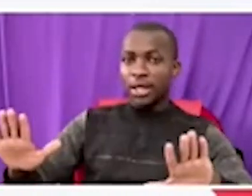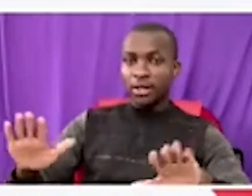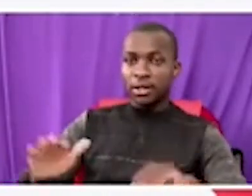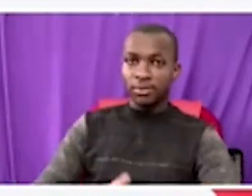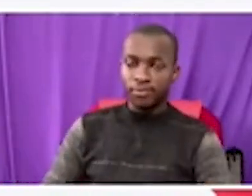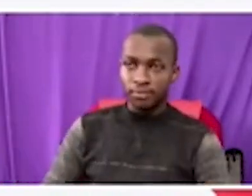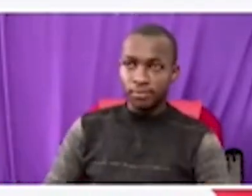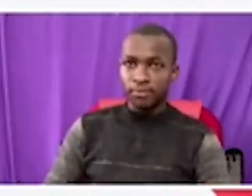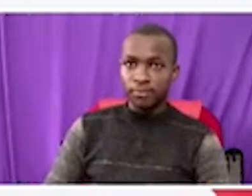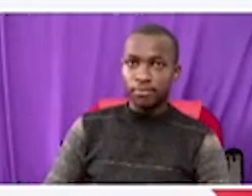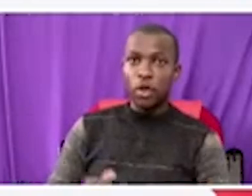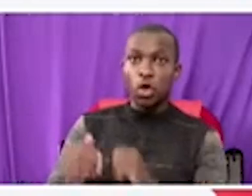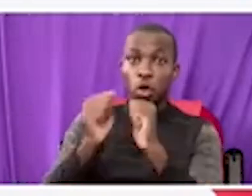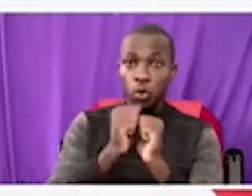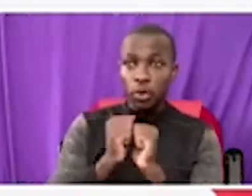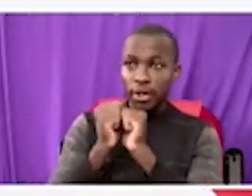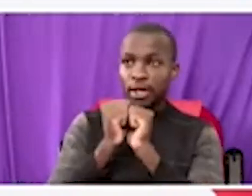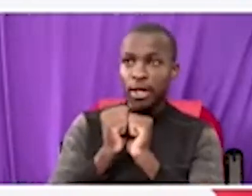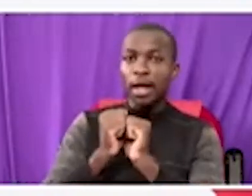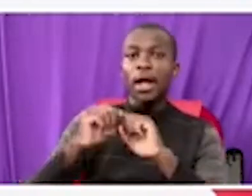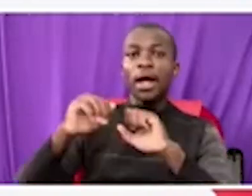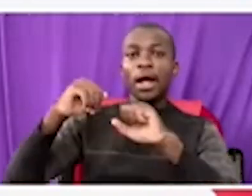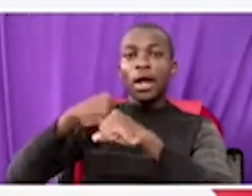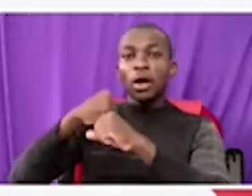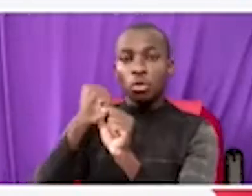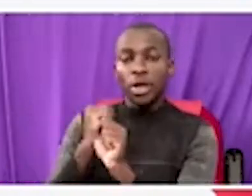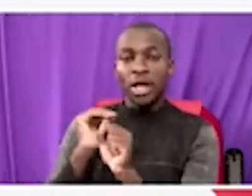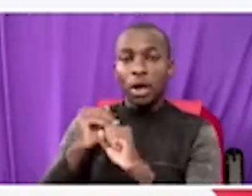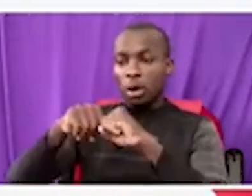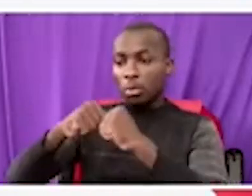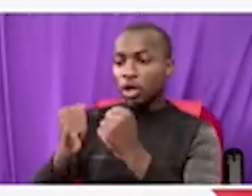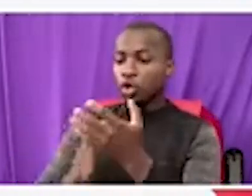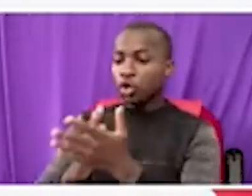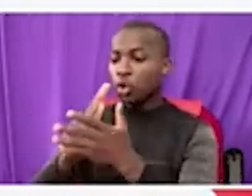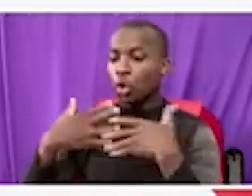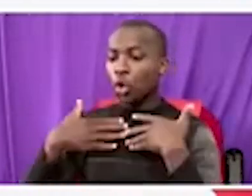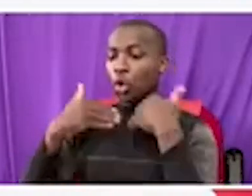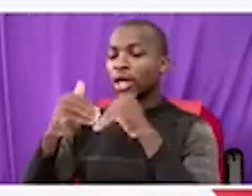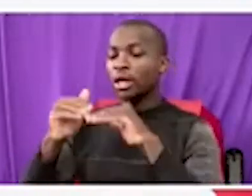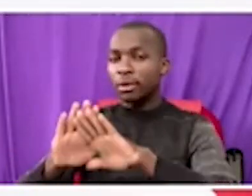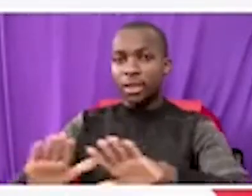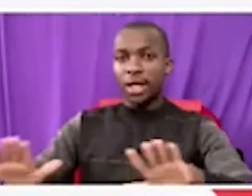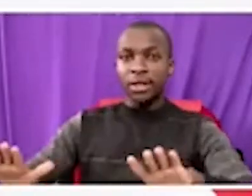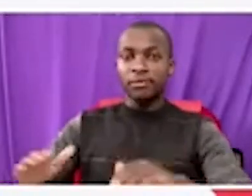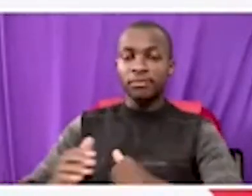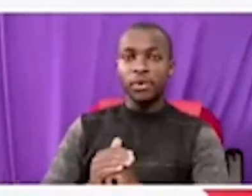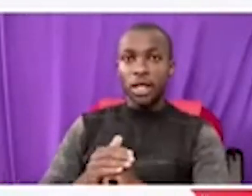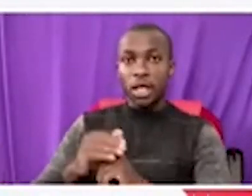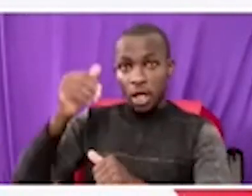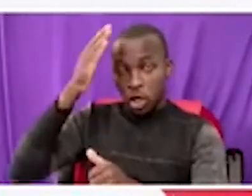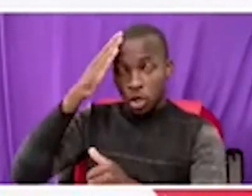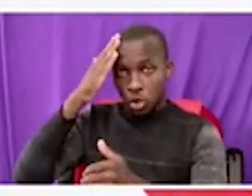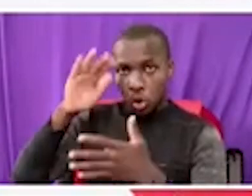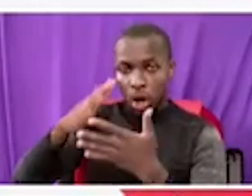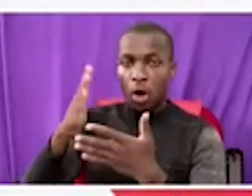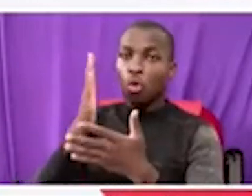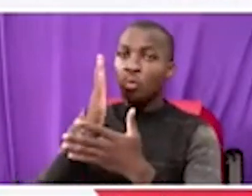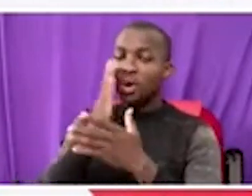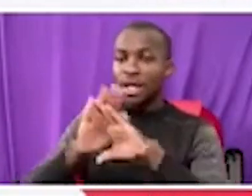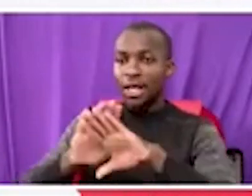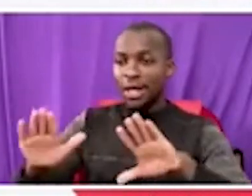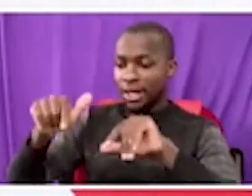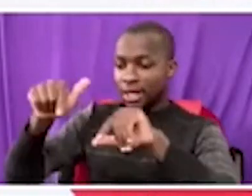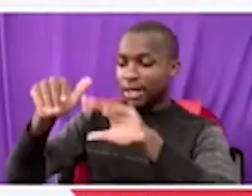me? He will fix our brokenness by healing our motherland. Notice how the motherland in this